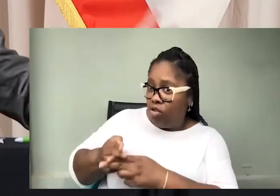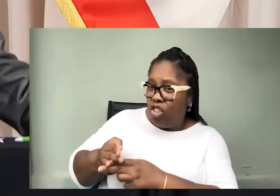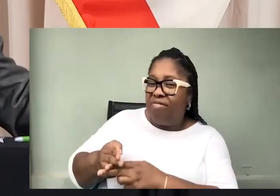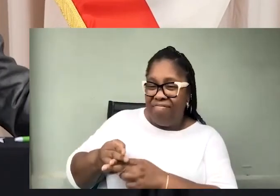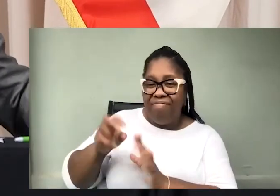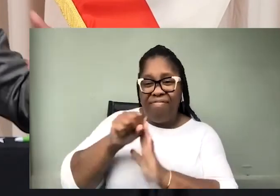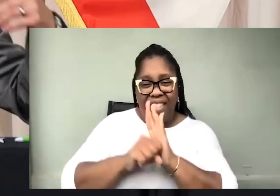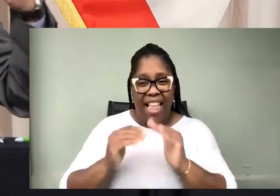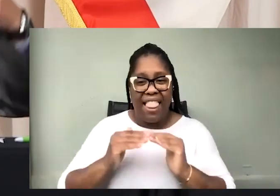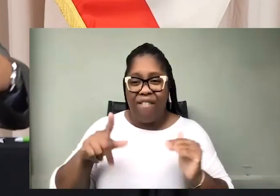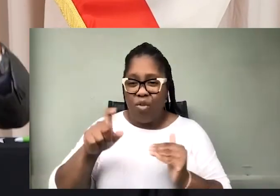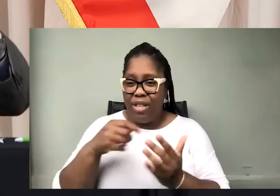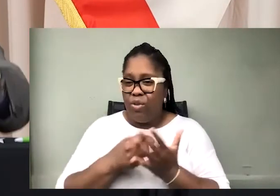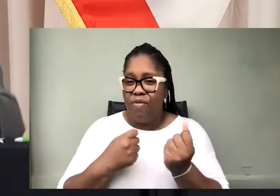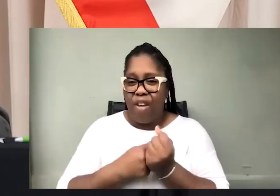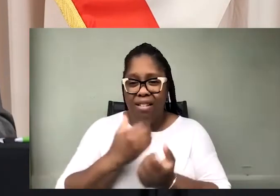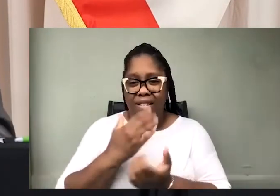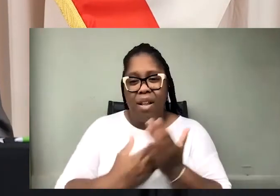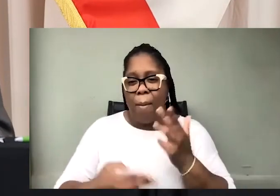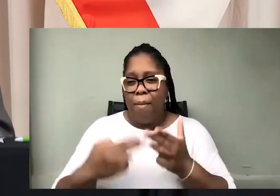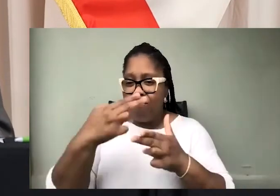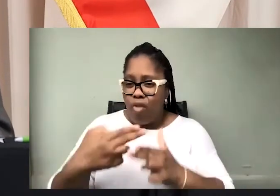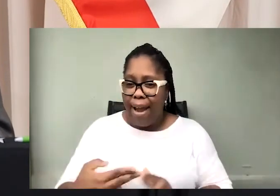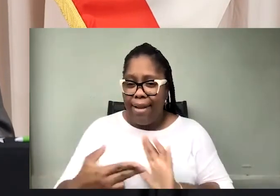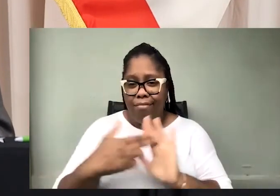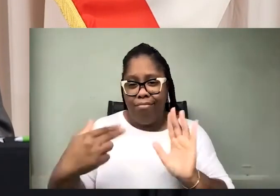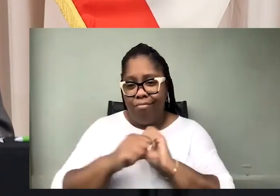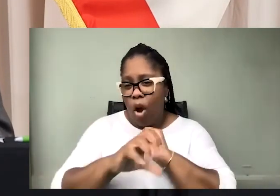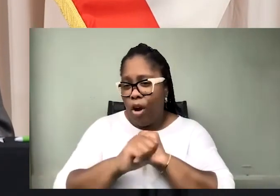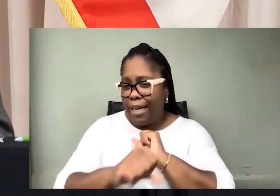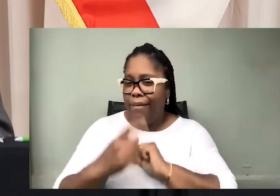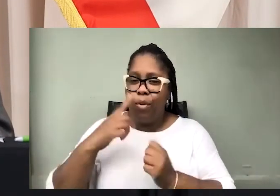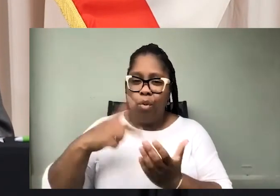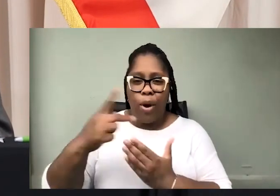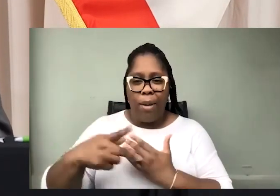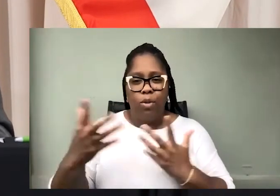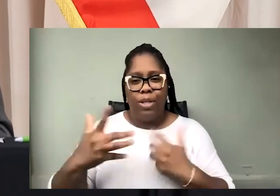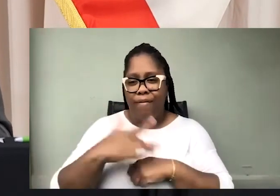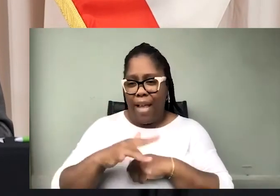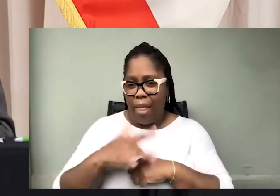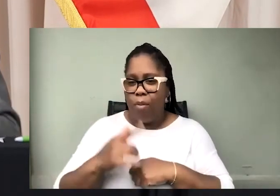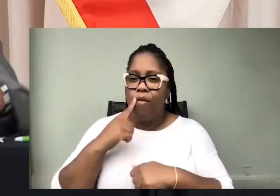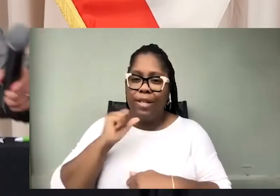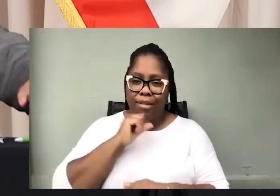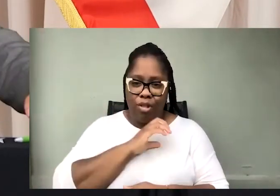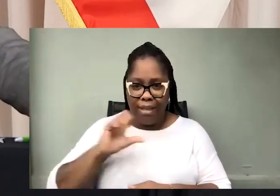job of funding some of the branding and marketing around some of the programs that are available to seniors and other communities.